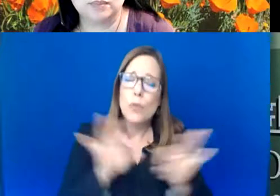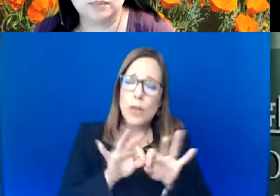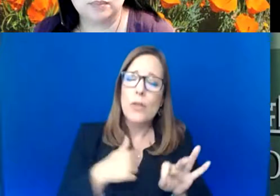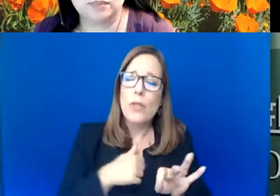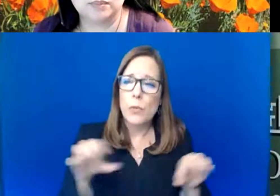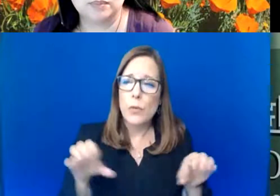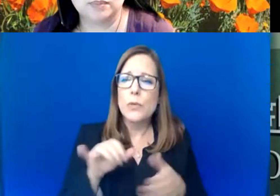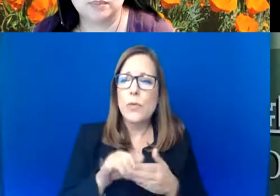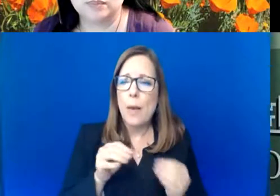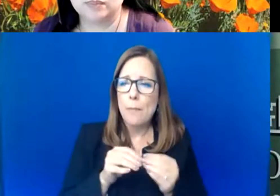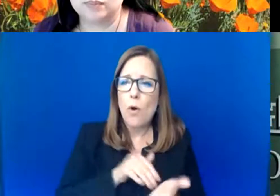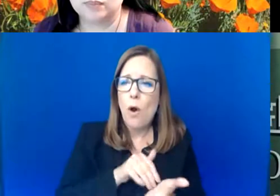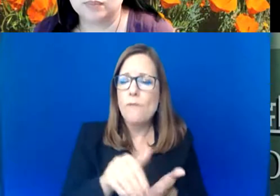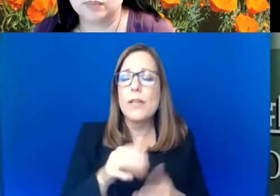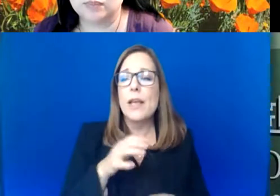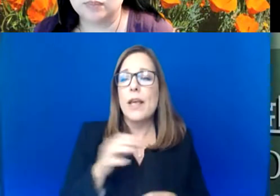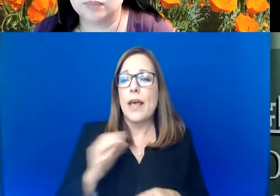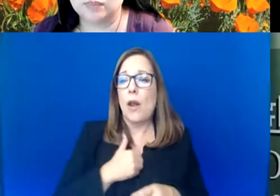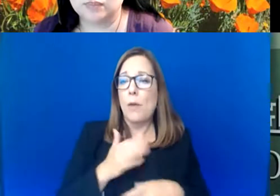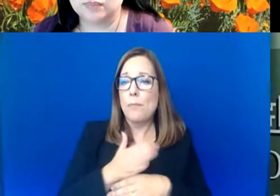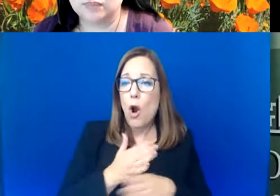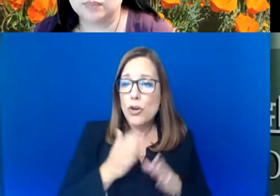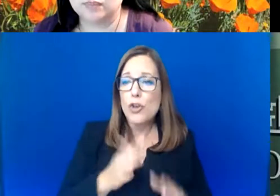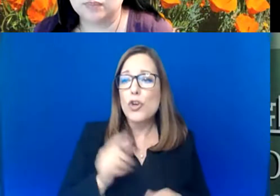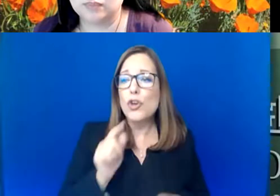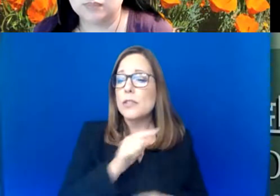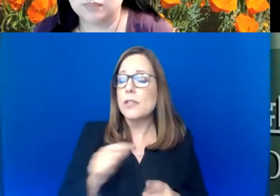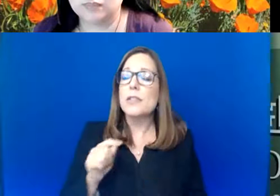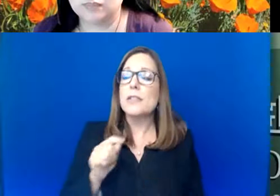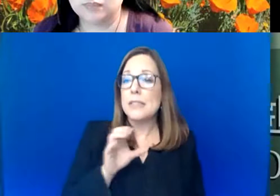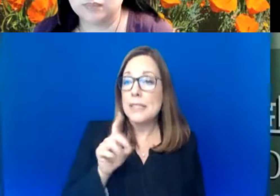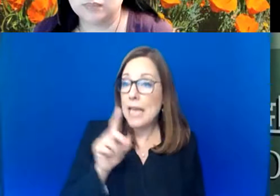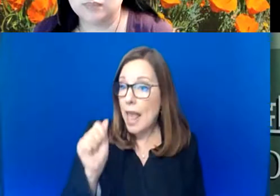with our partners at the California Department of Aging and others, we can do that.